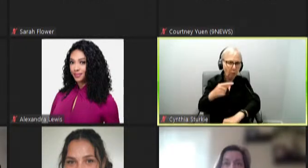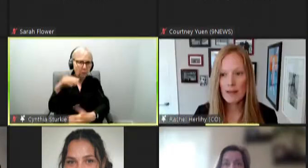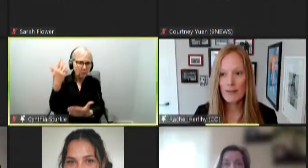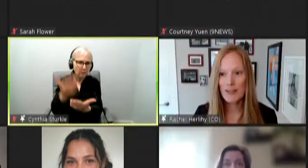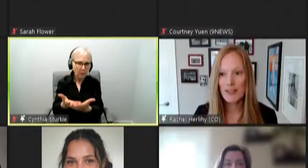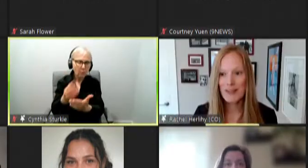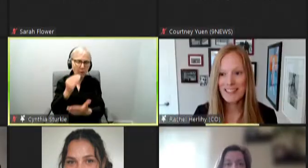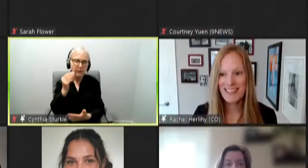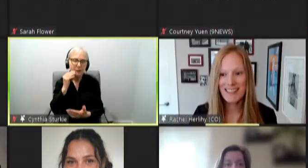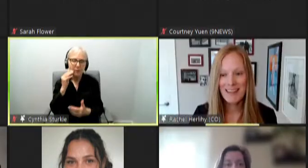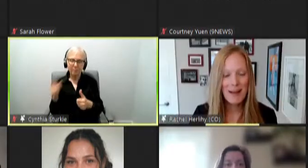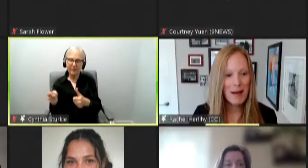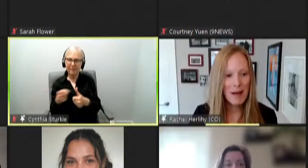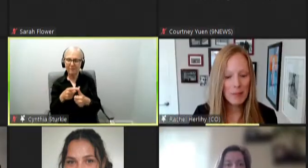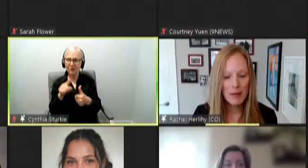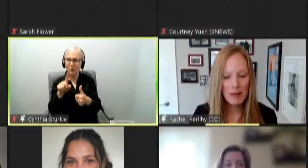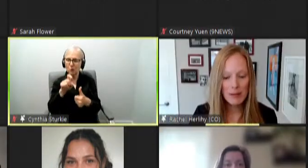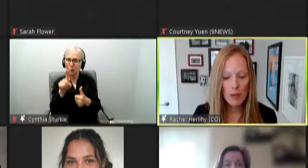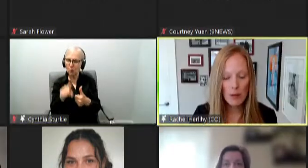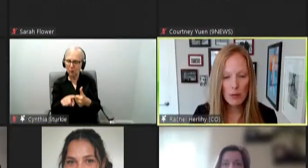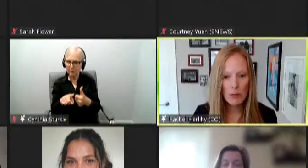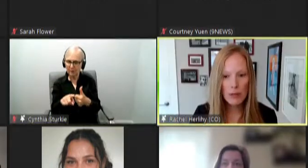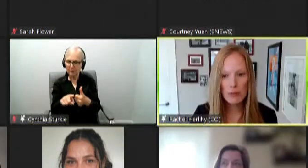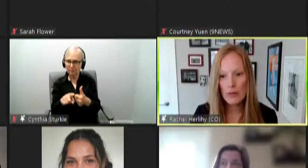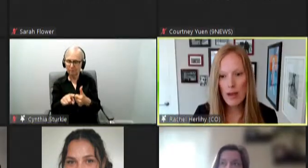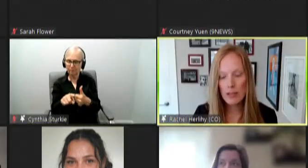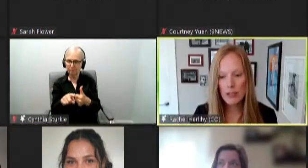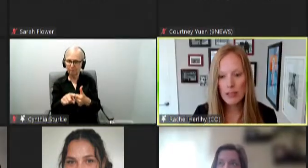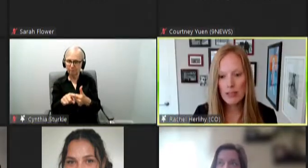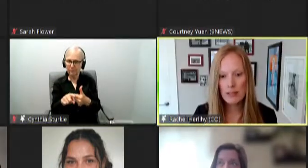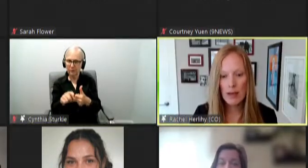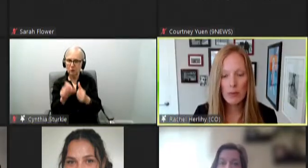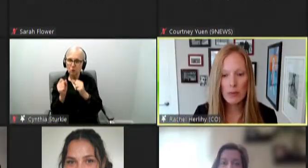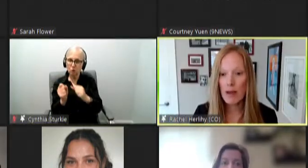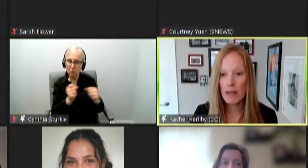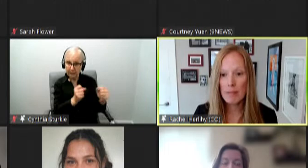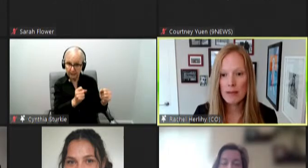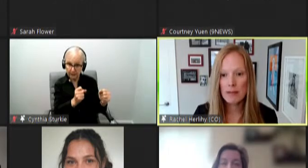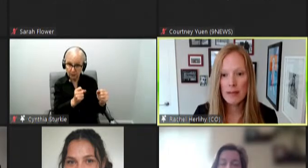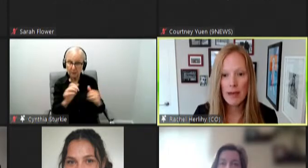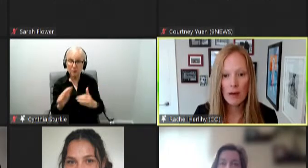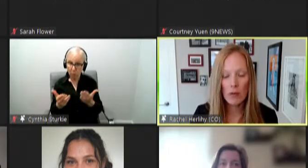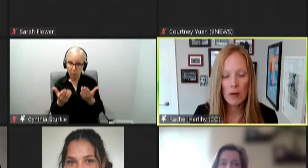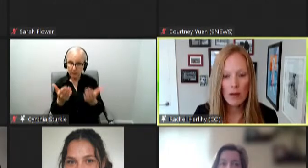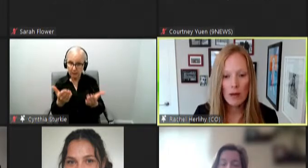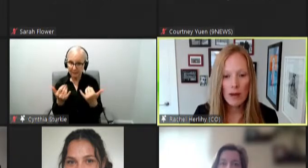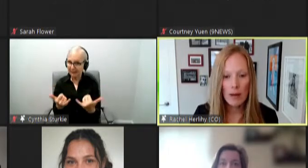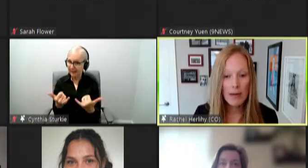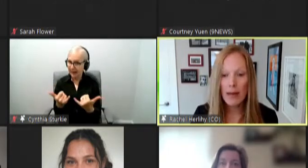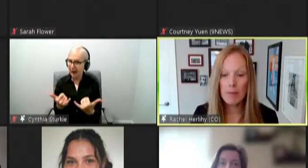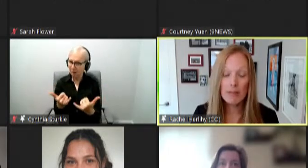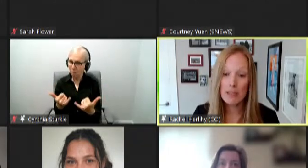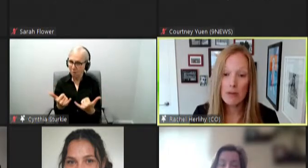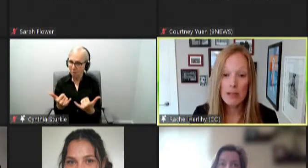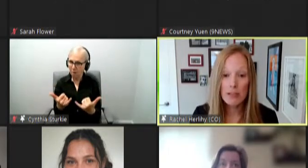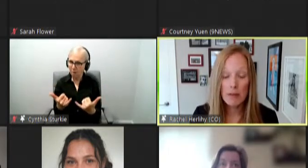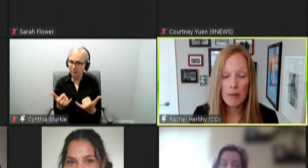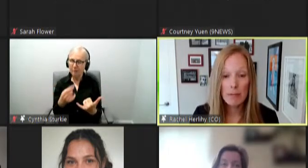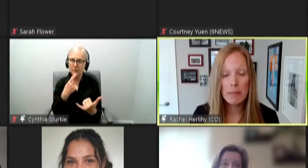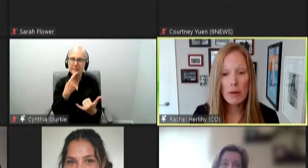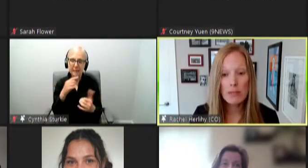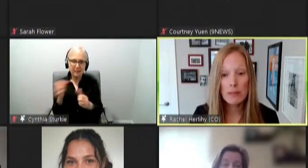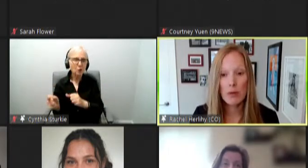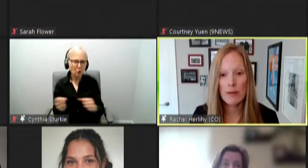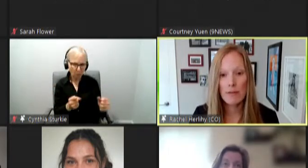I can take that first question. So, strategies that we would recommend now, and I would say strategies